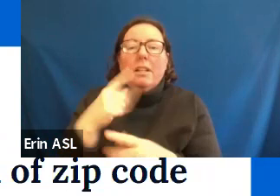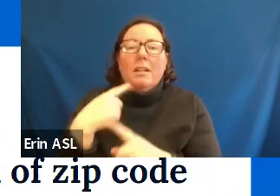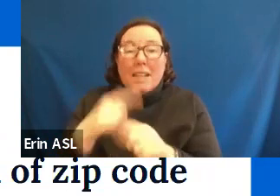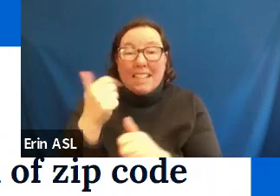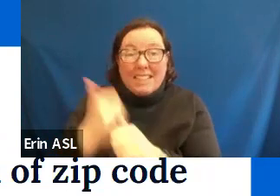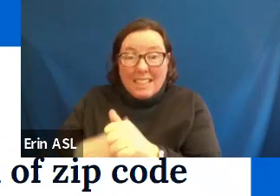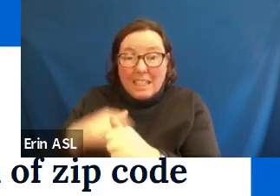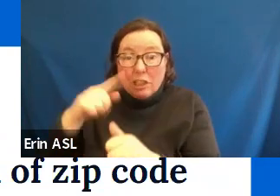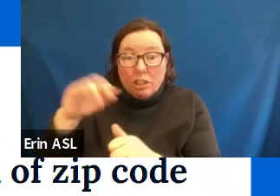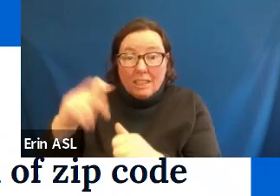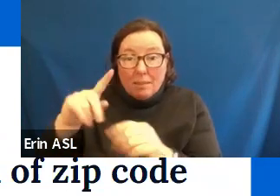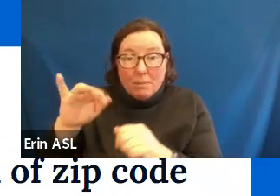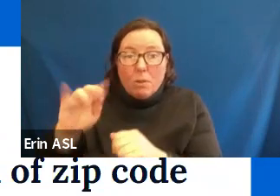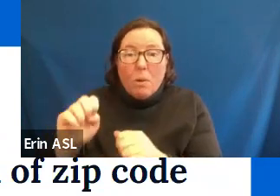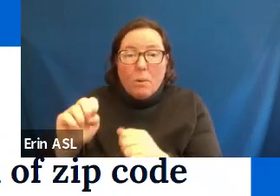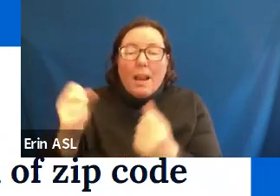code, thank you.